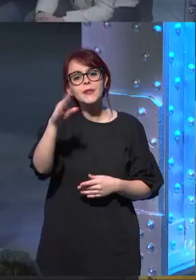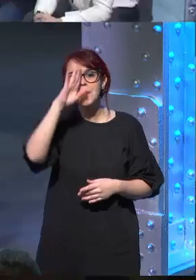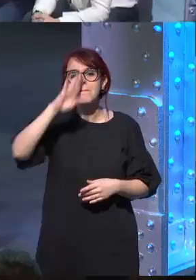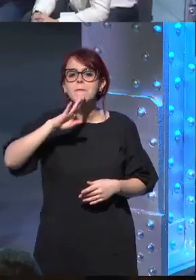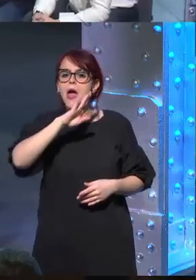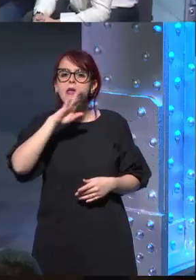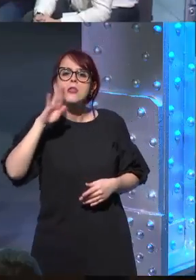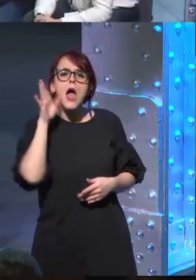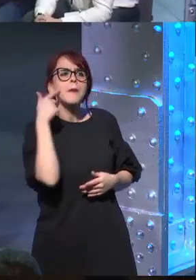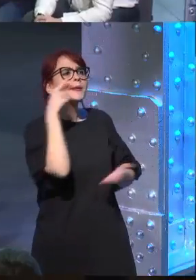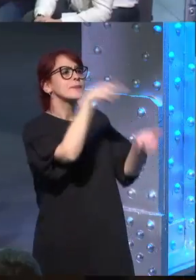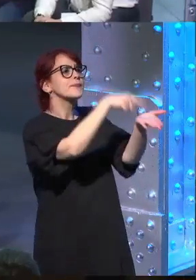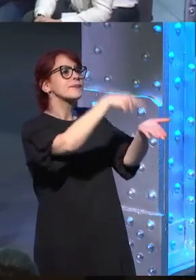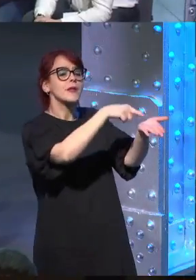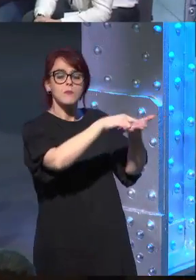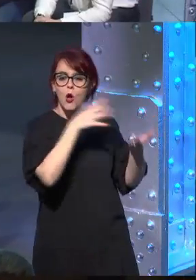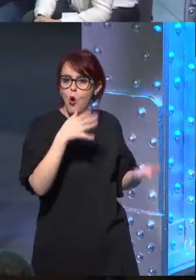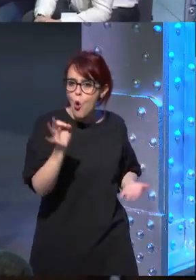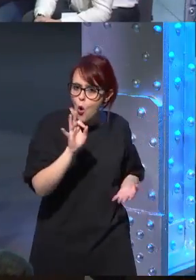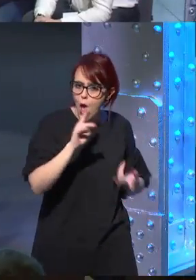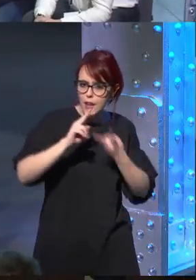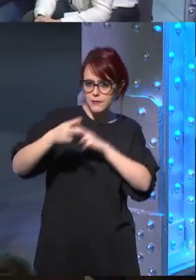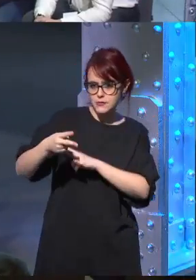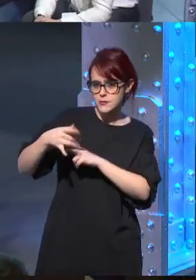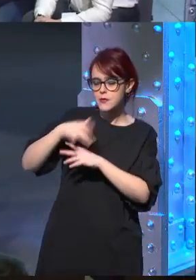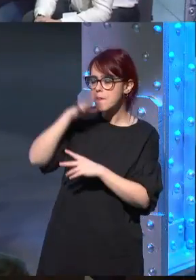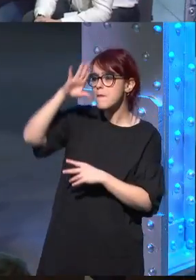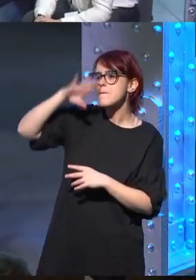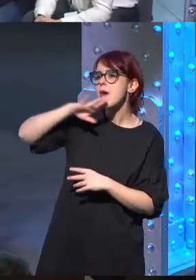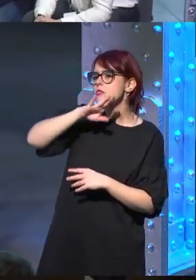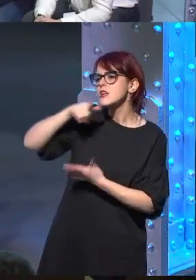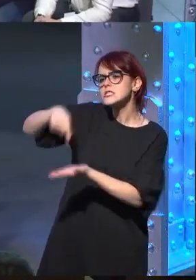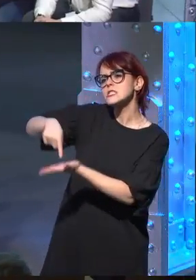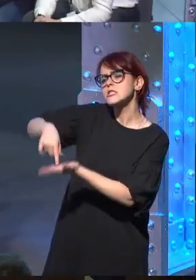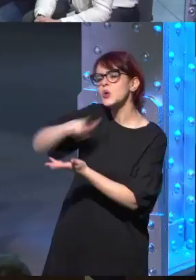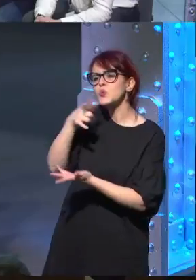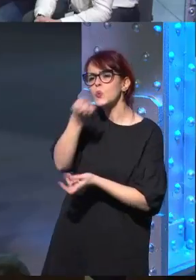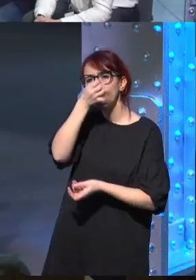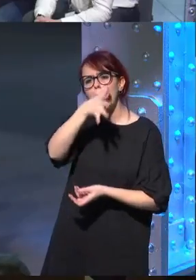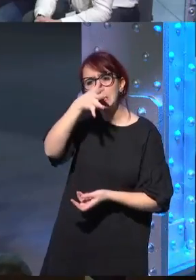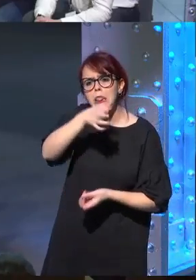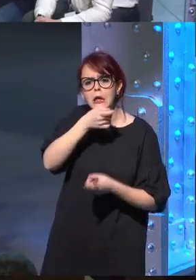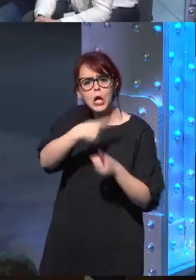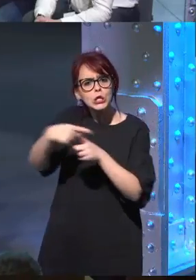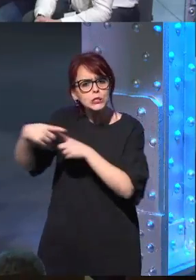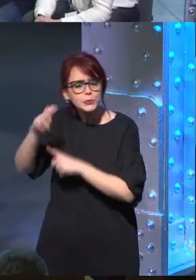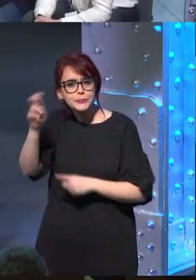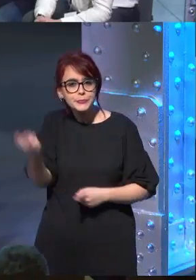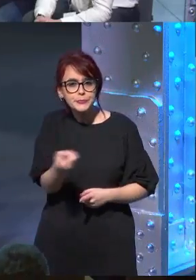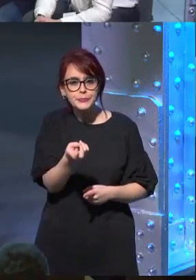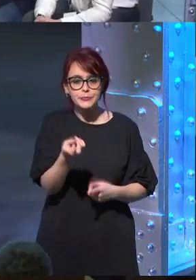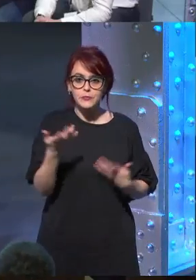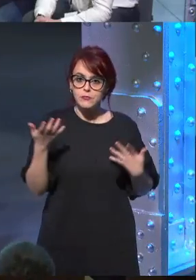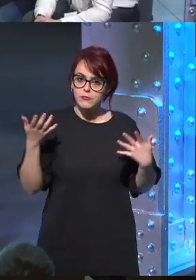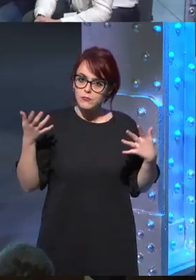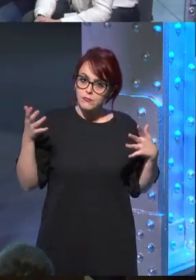you ever asked your parents about anything that they have uploaded about you, or the other way around? Have you given pieces of